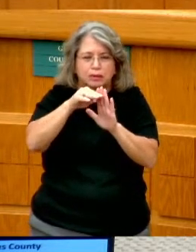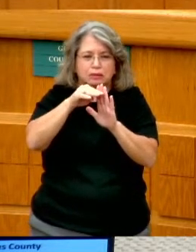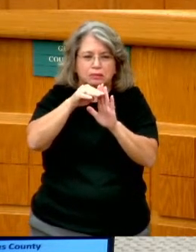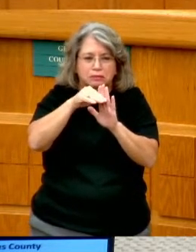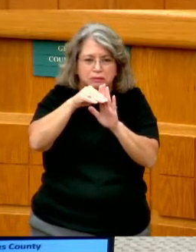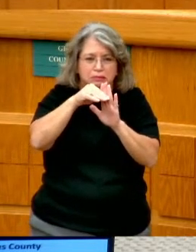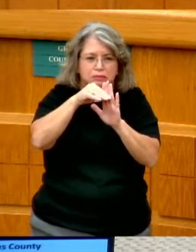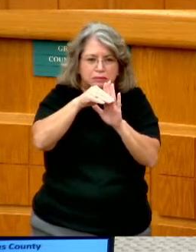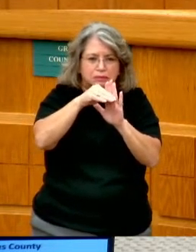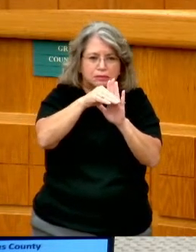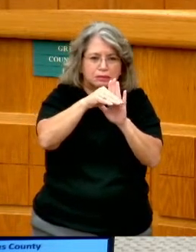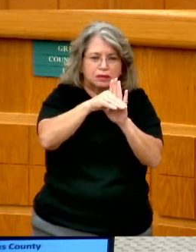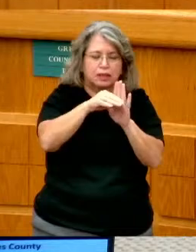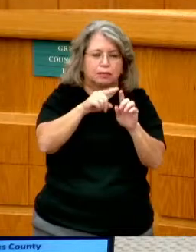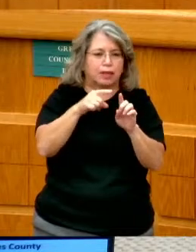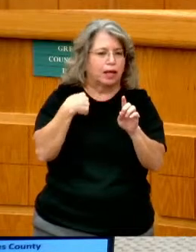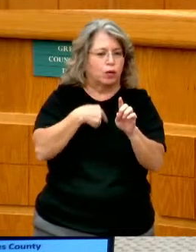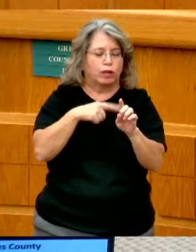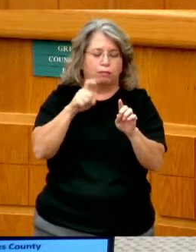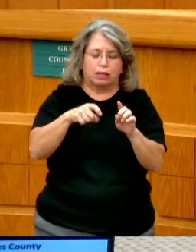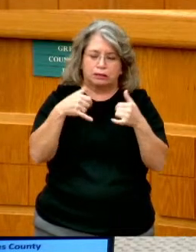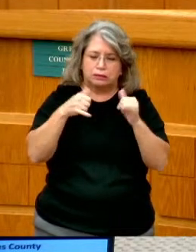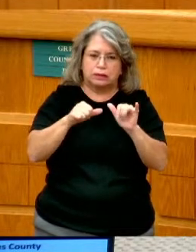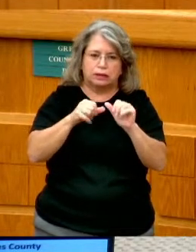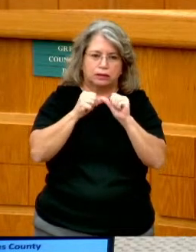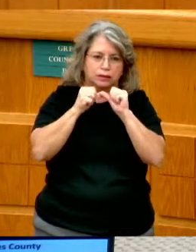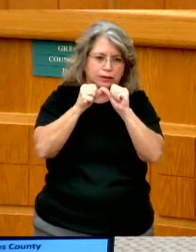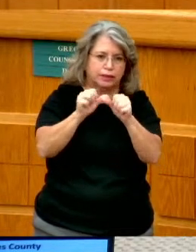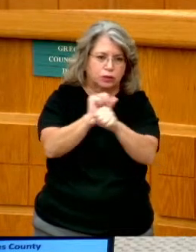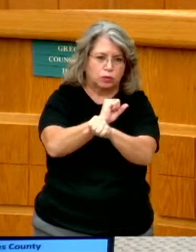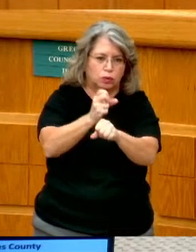numbers down so that we're not seeing deaths from COVID-19.